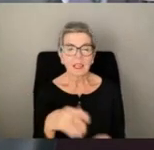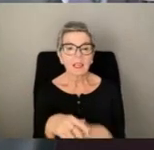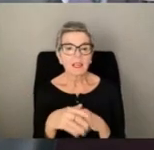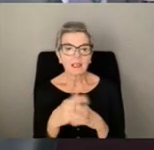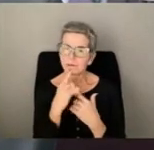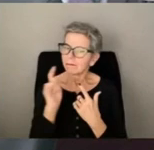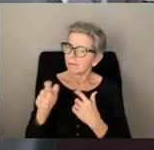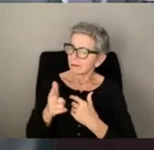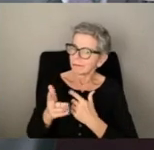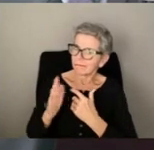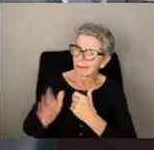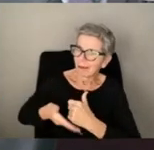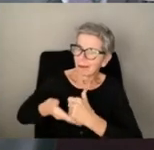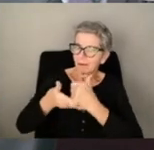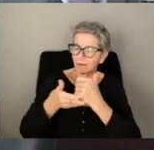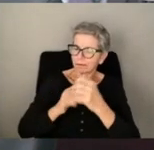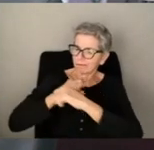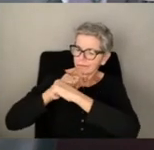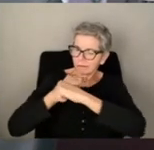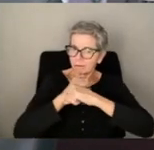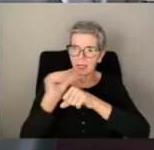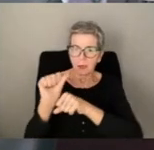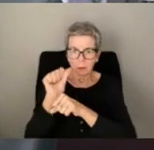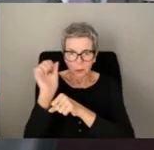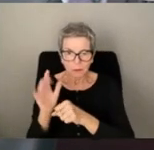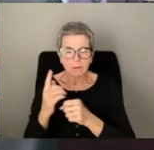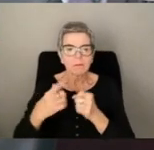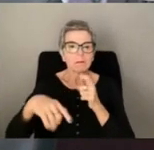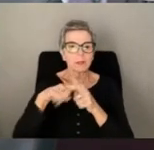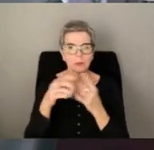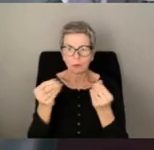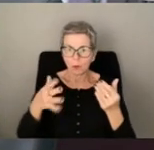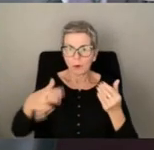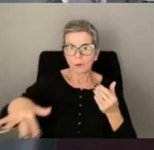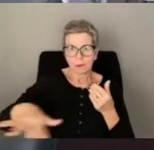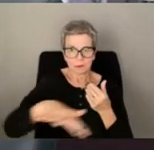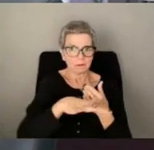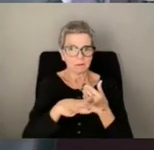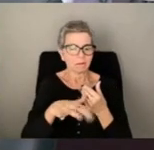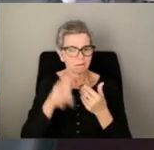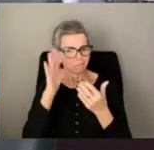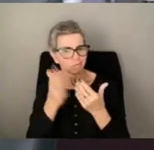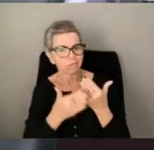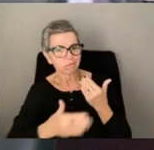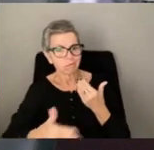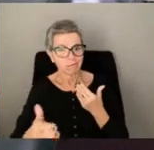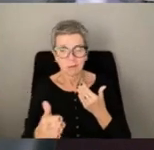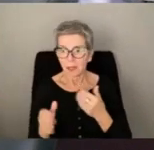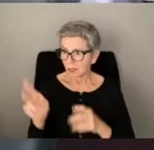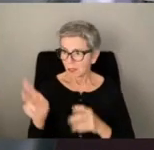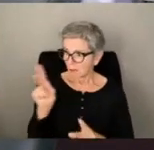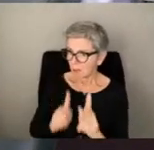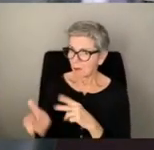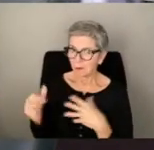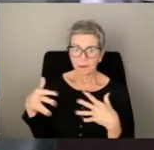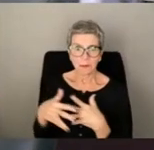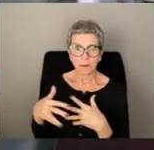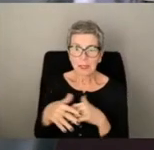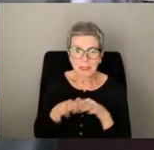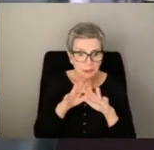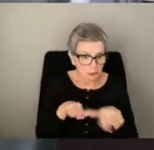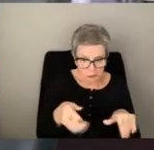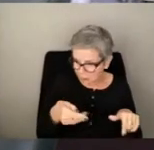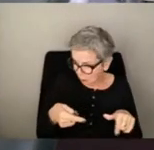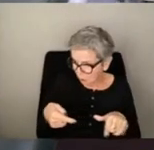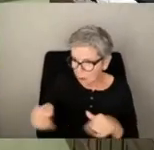their properties and help them as they move forward in their lives. We have people that are scared to send their children to the bus, to wait for the bus because of grizzly bears in